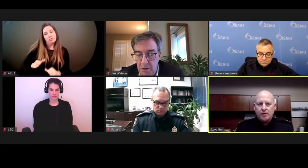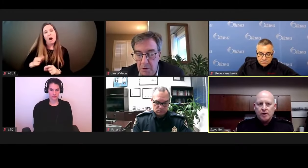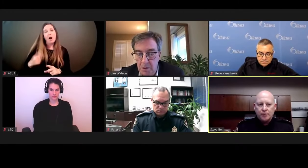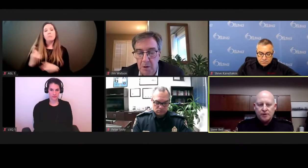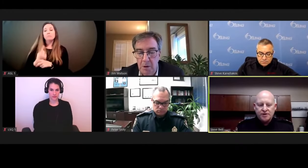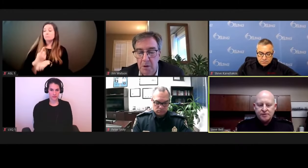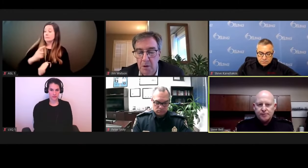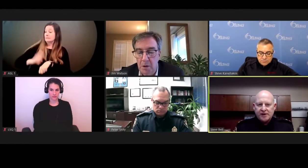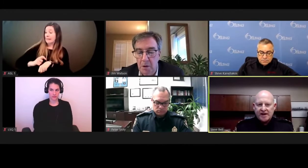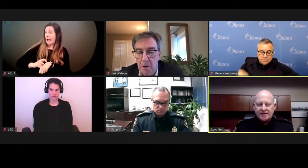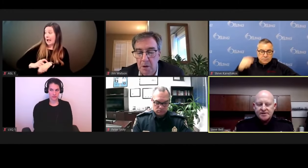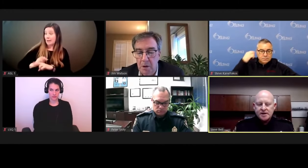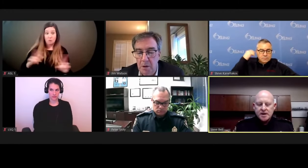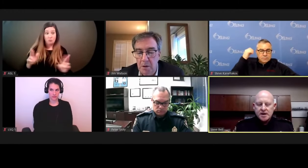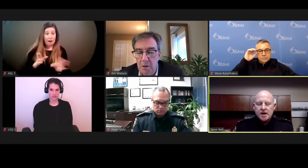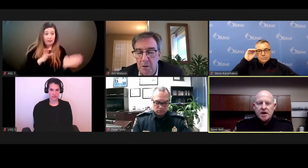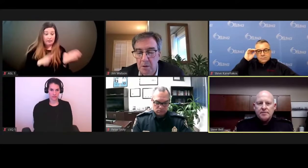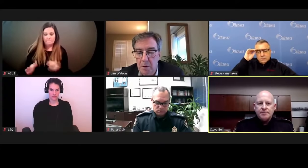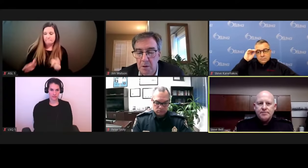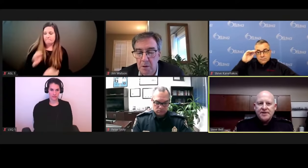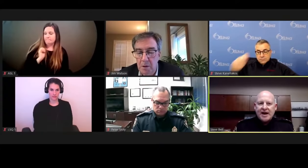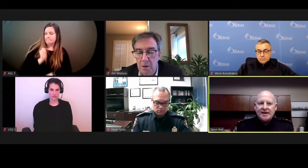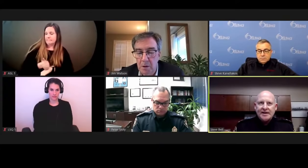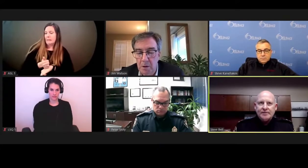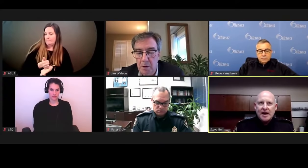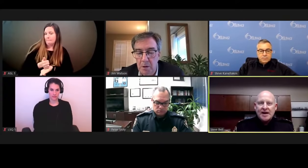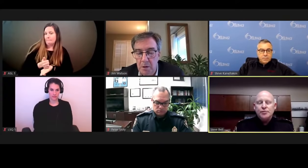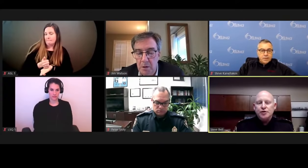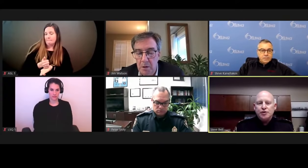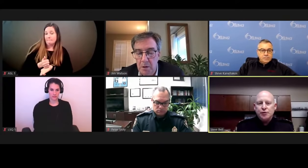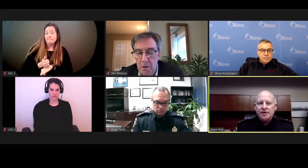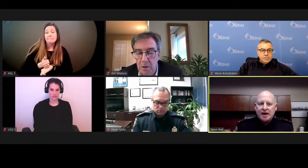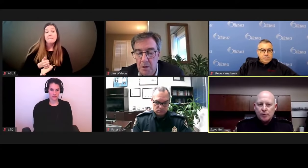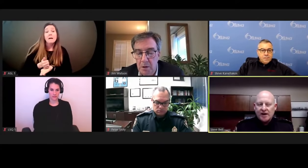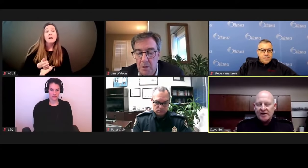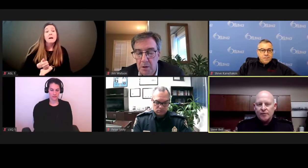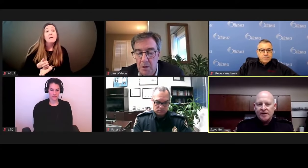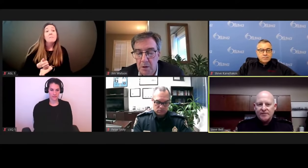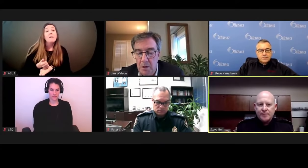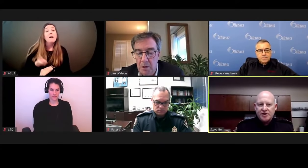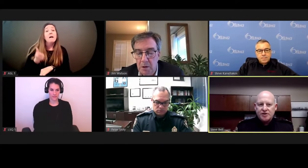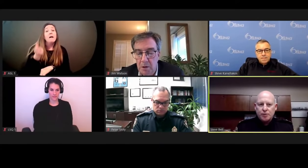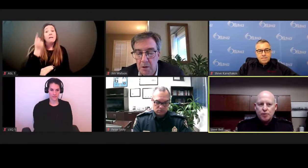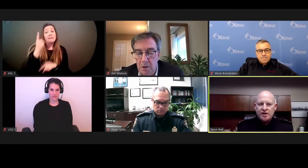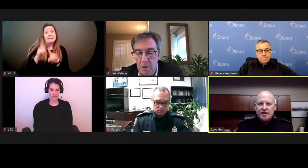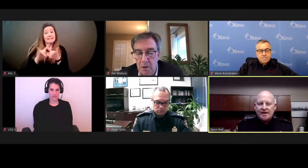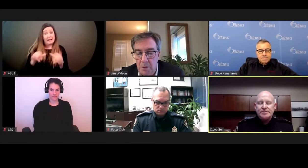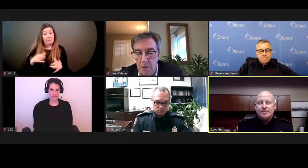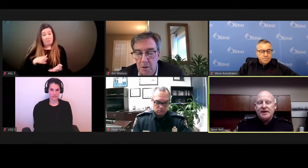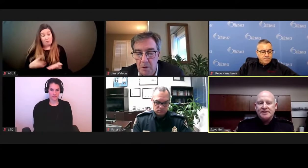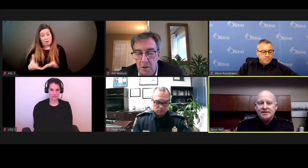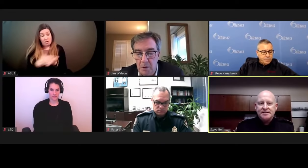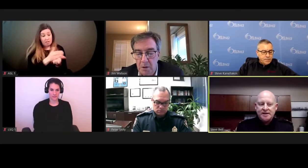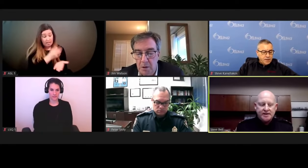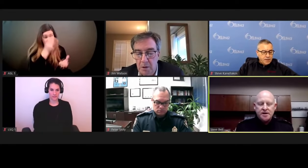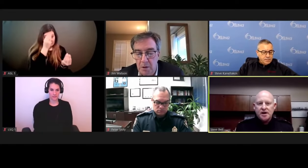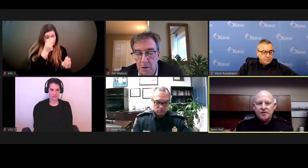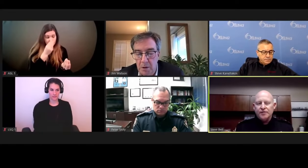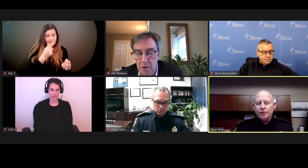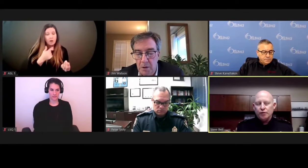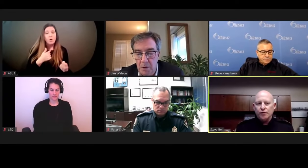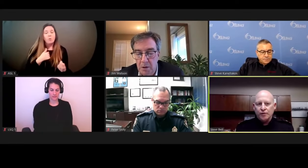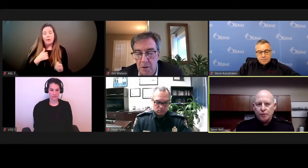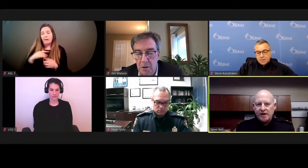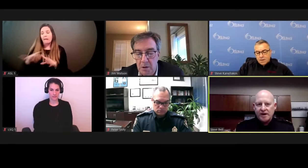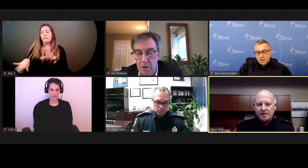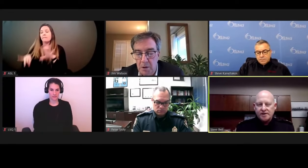develop our operational plans. That as we're doing that, we're gathering information that we expect to see